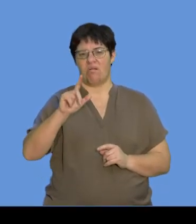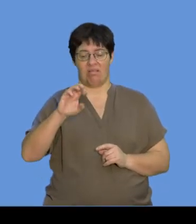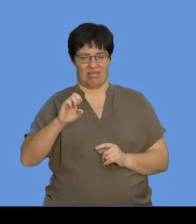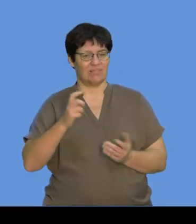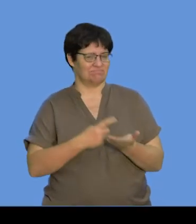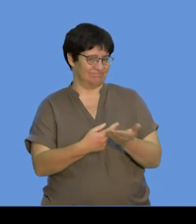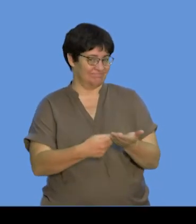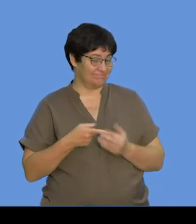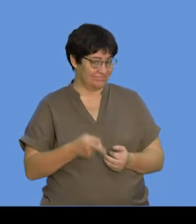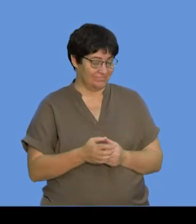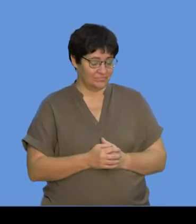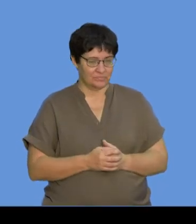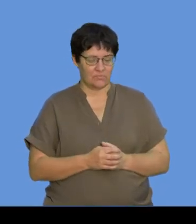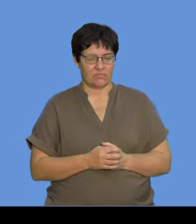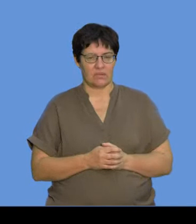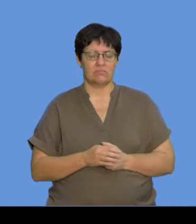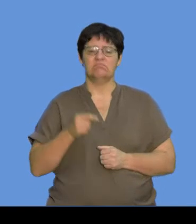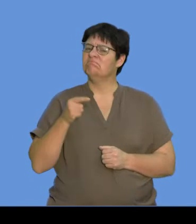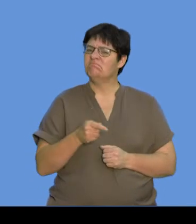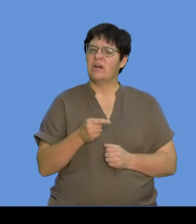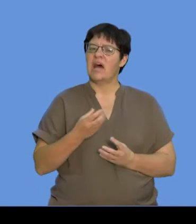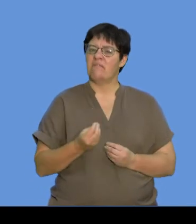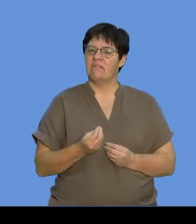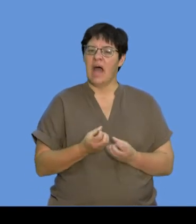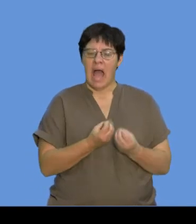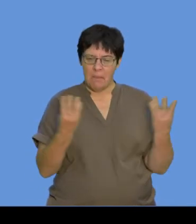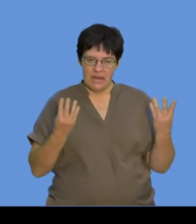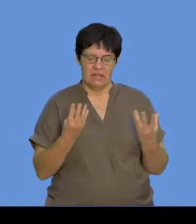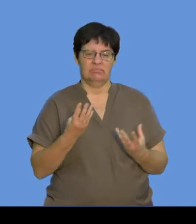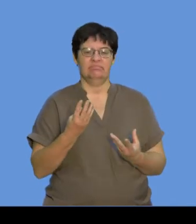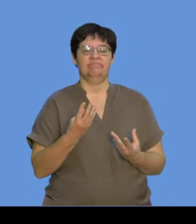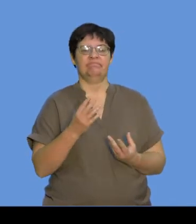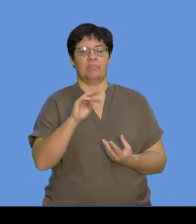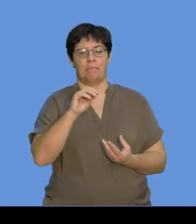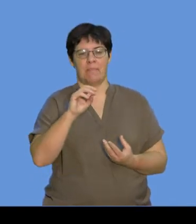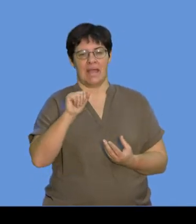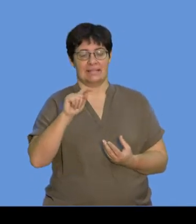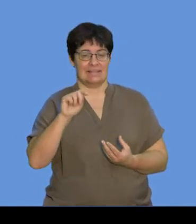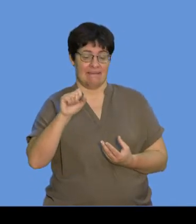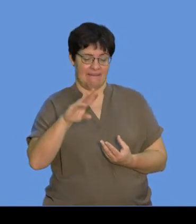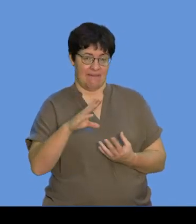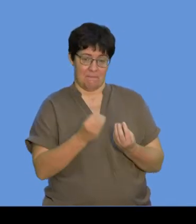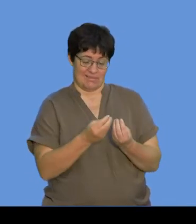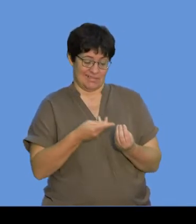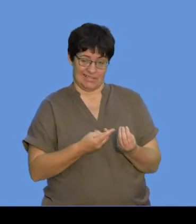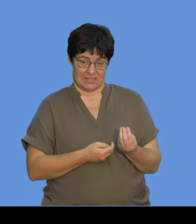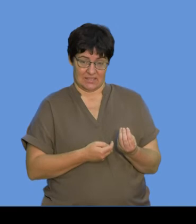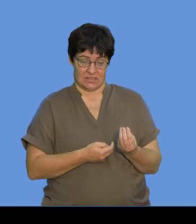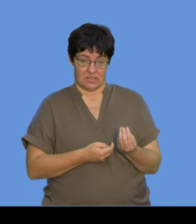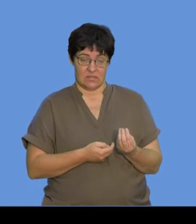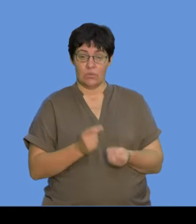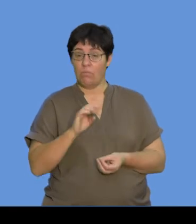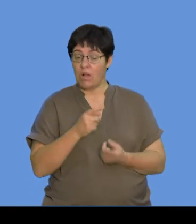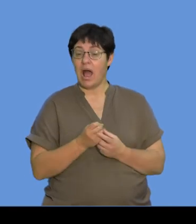it has to do with the amount of matter. So we're saying a mole of any substance has got that constant number of particles, and this is